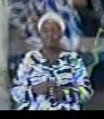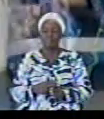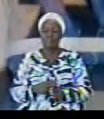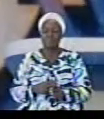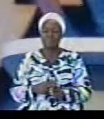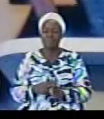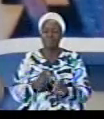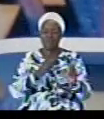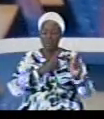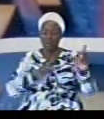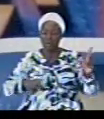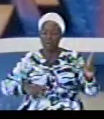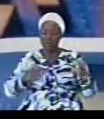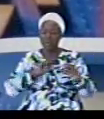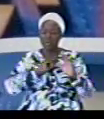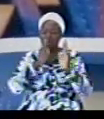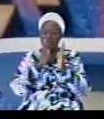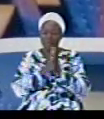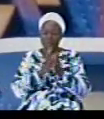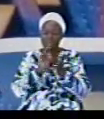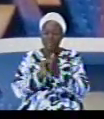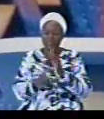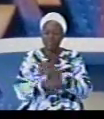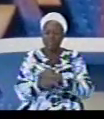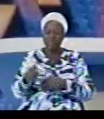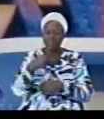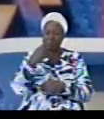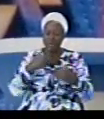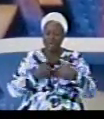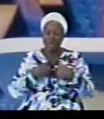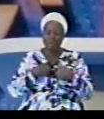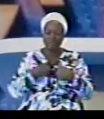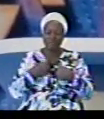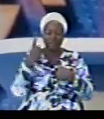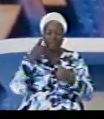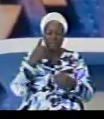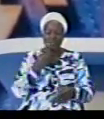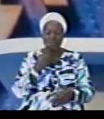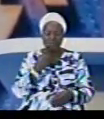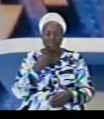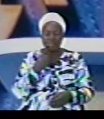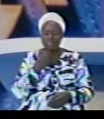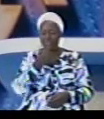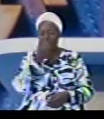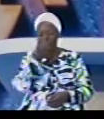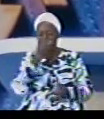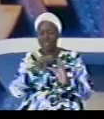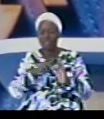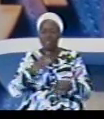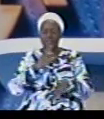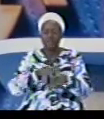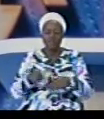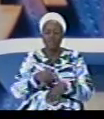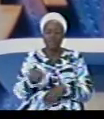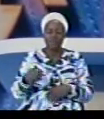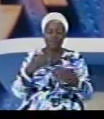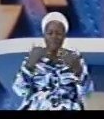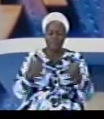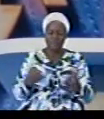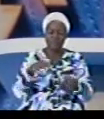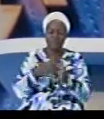Lord, I pray that those who have deafness, dumbness, touch them now. You